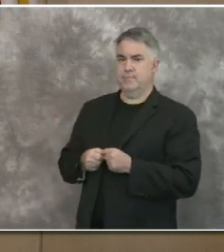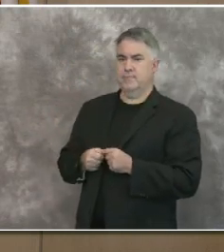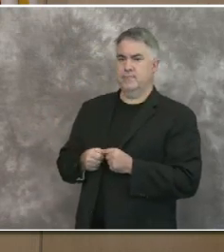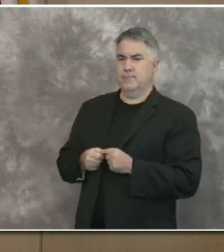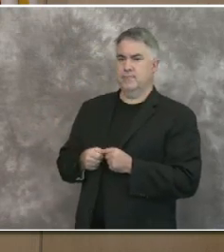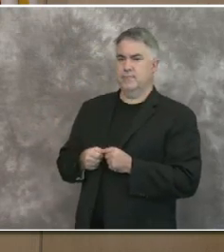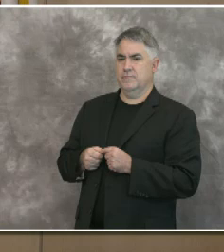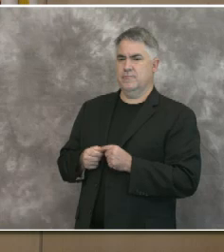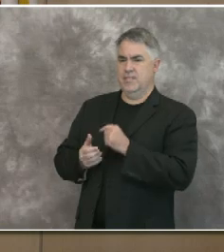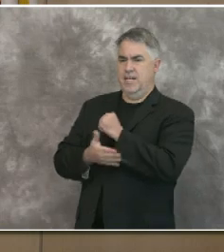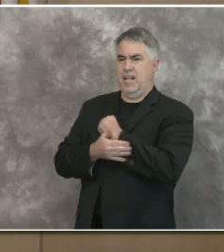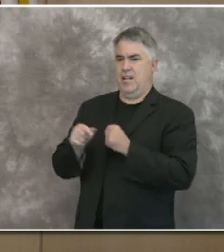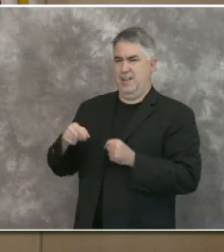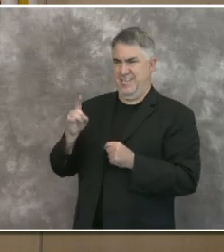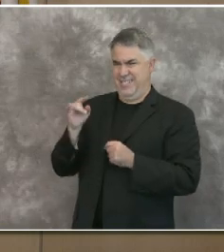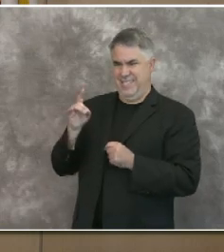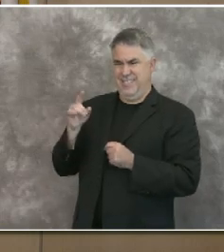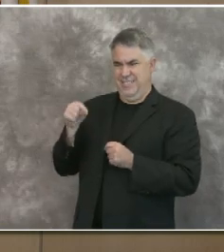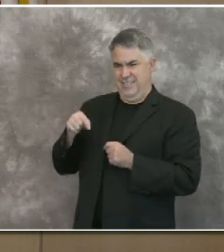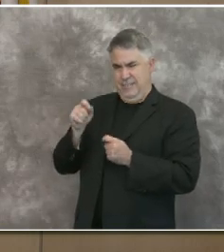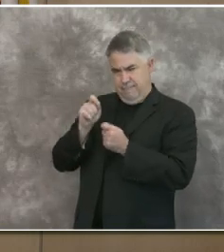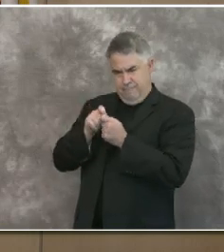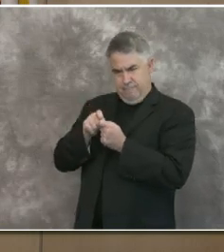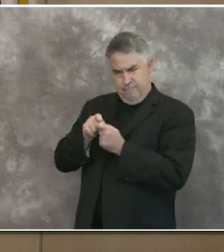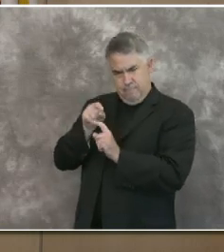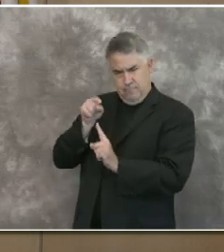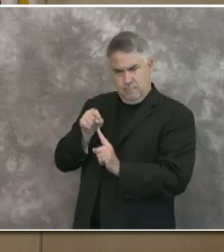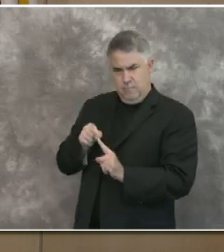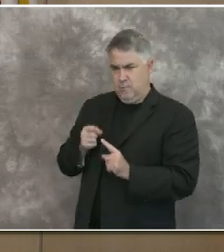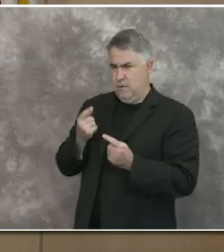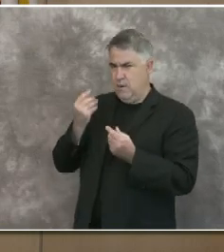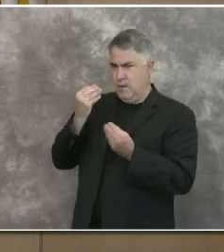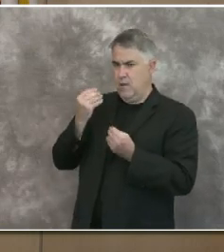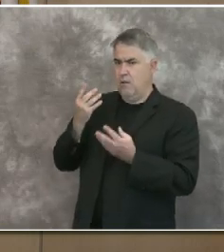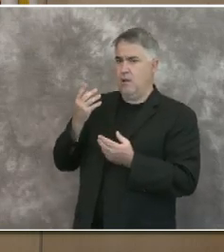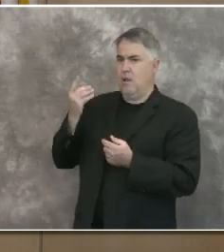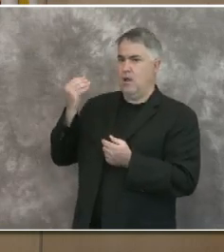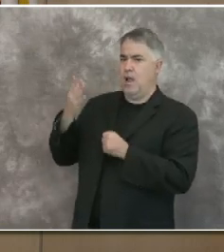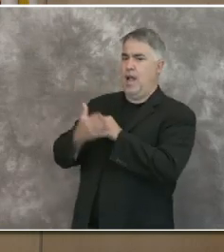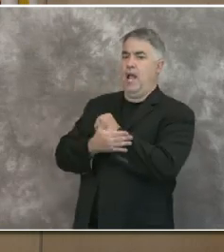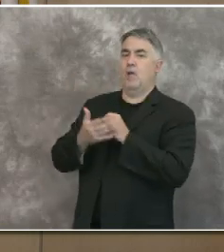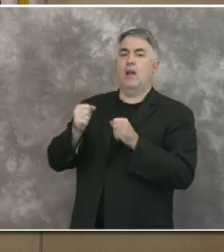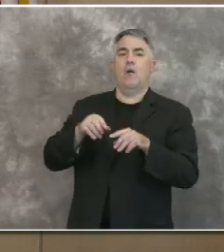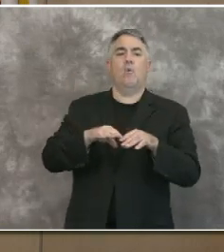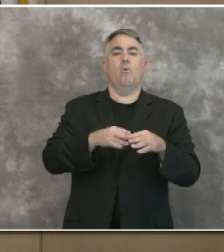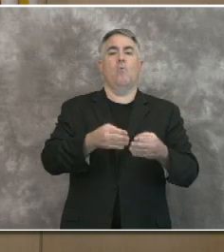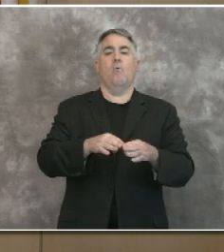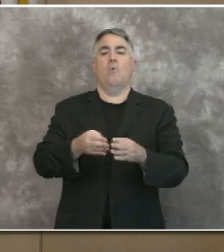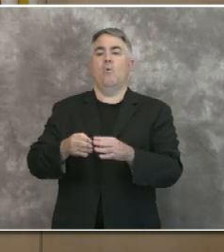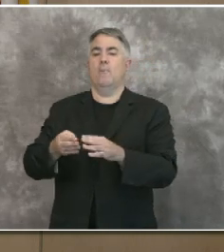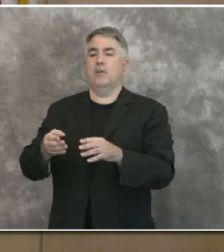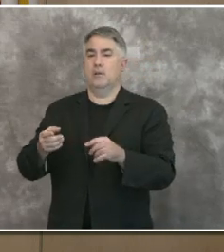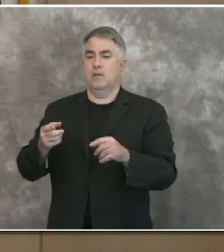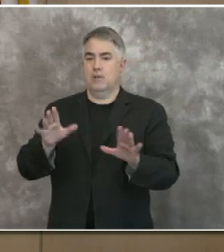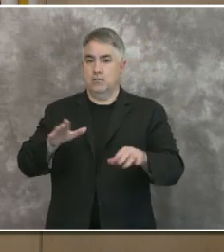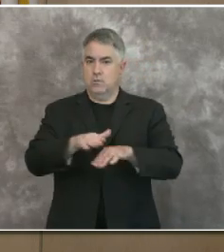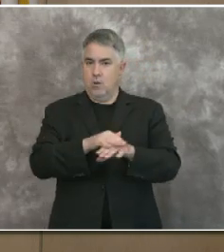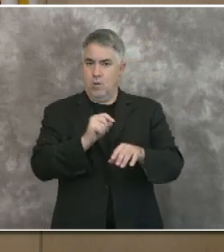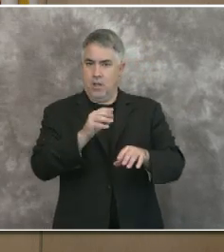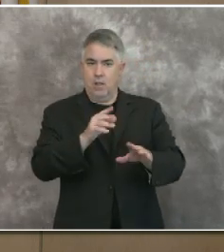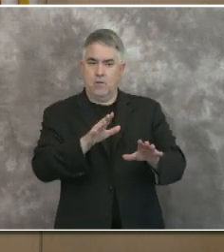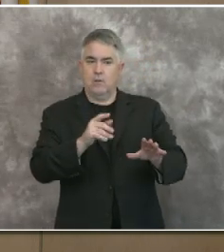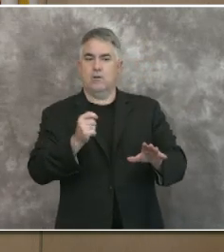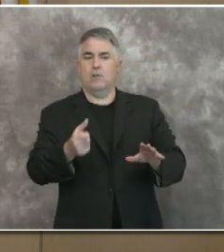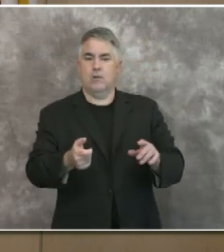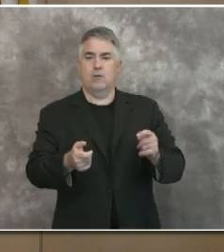very specific metrics designed to let county officials know when the county's reopening should be slowed down or even paused, and they can be found in the